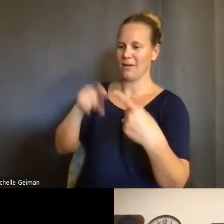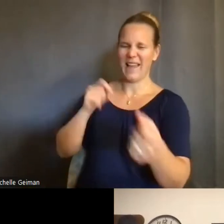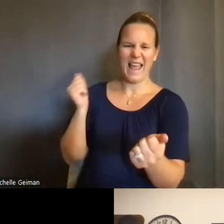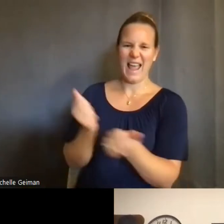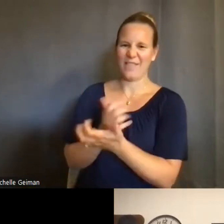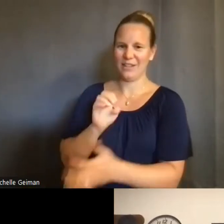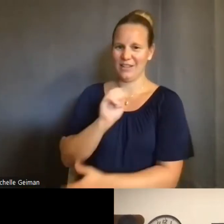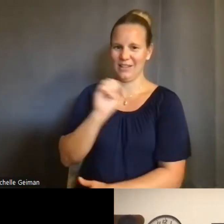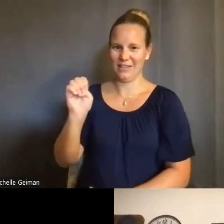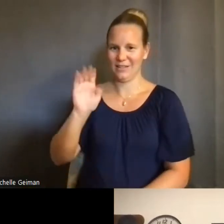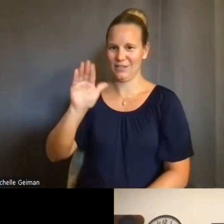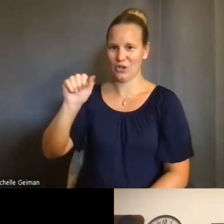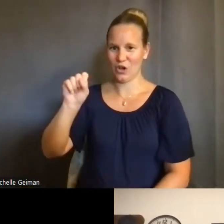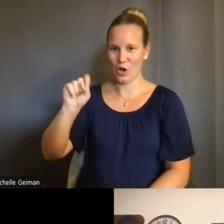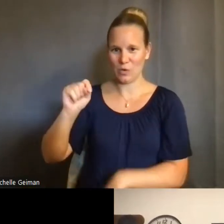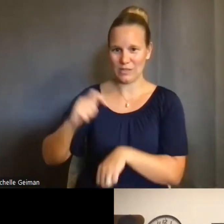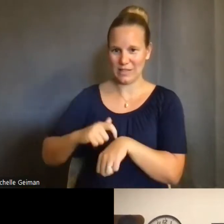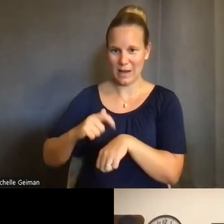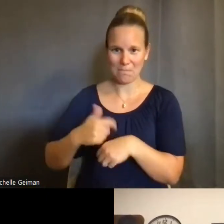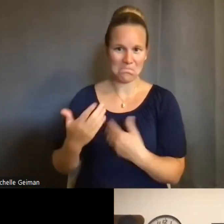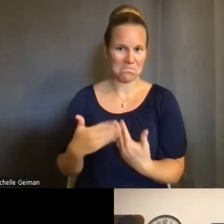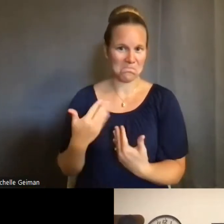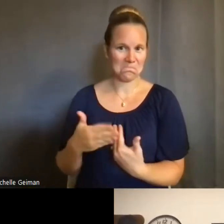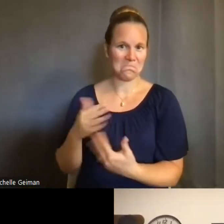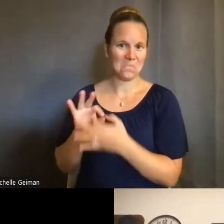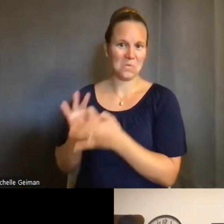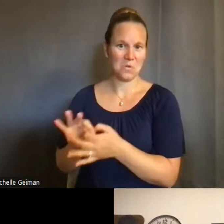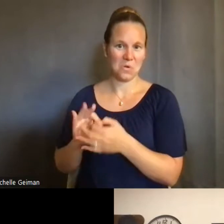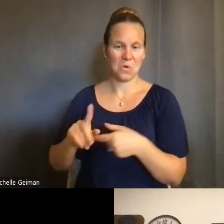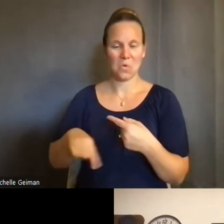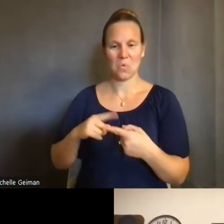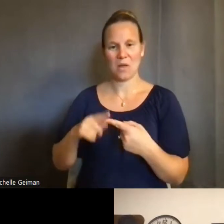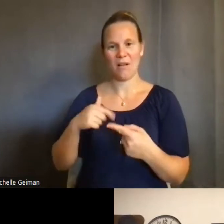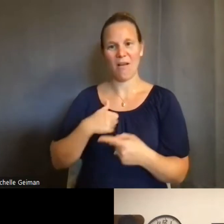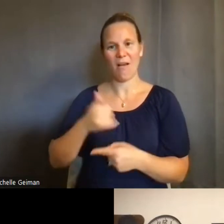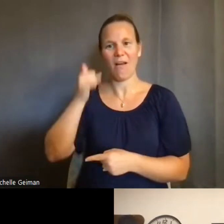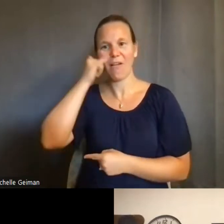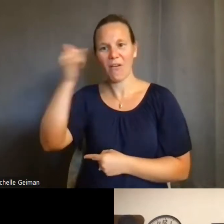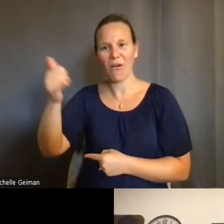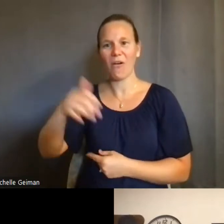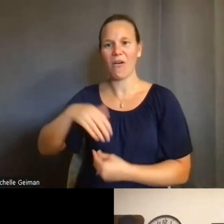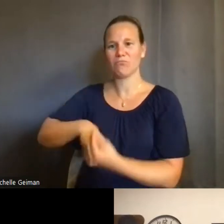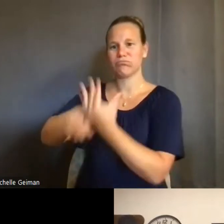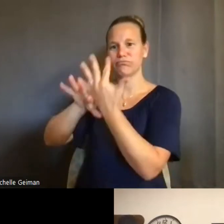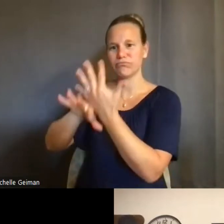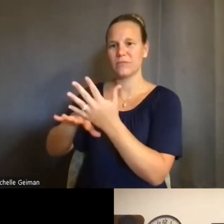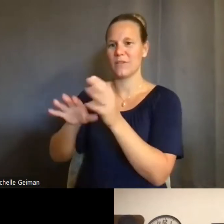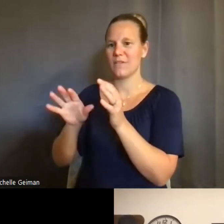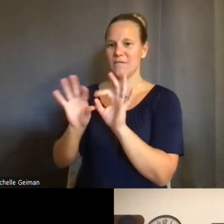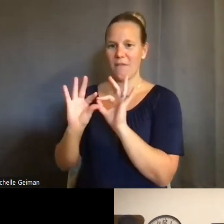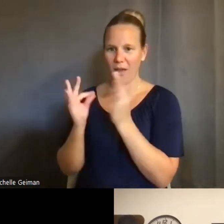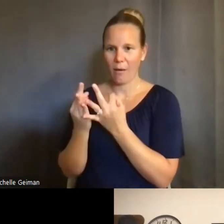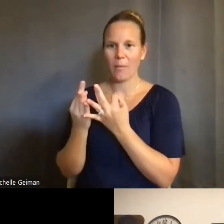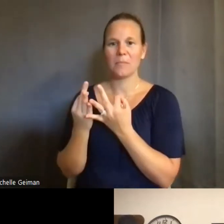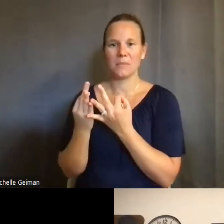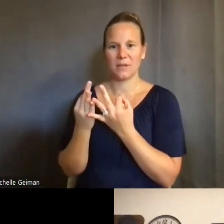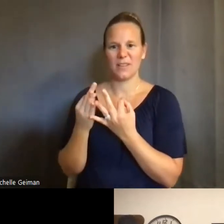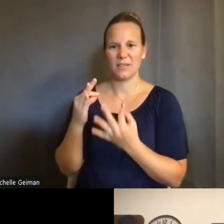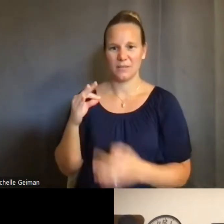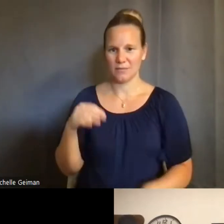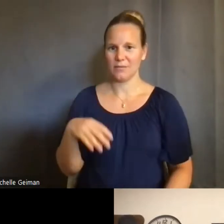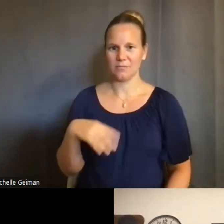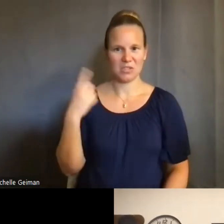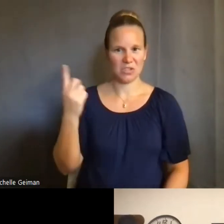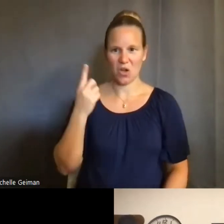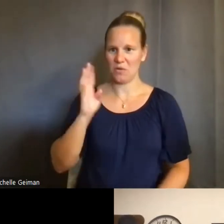Time, and that was easy for me to relate to, because whenever I'm talking with my family via FaceTime or communicating with them, it's all 4